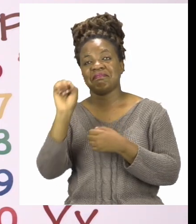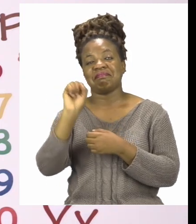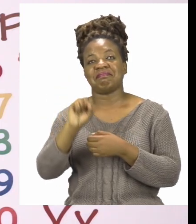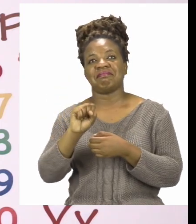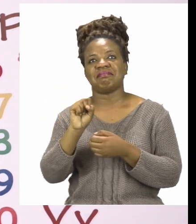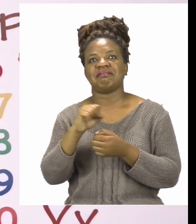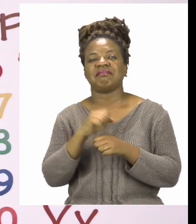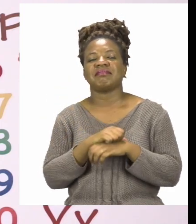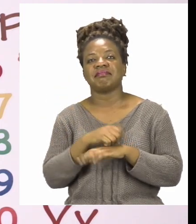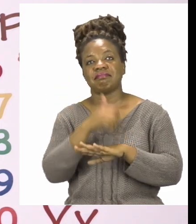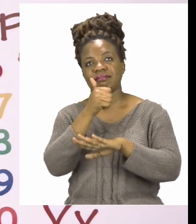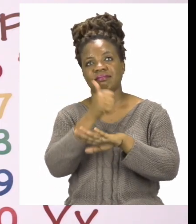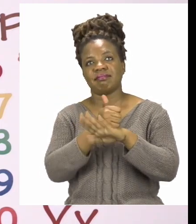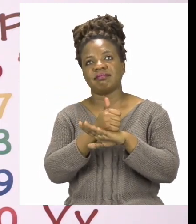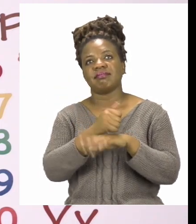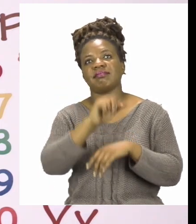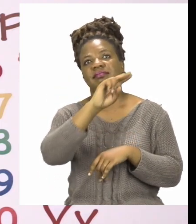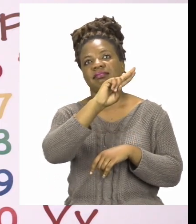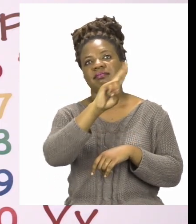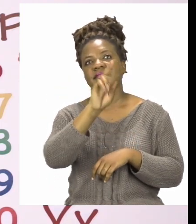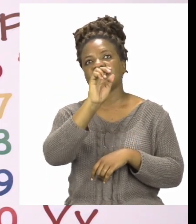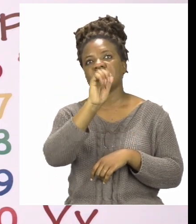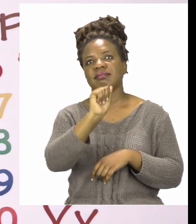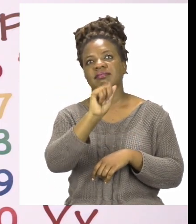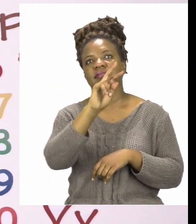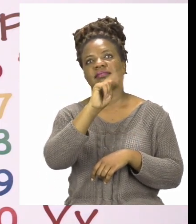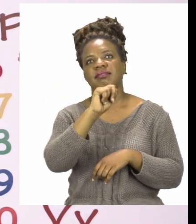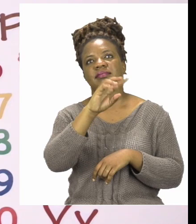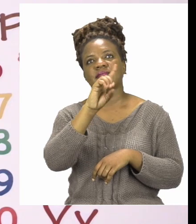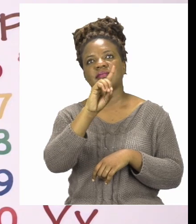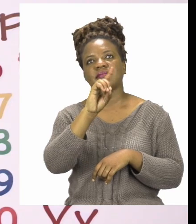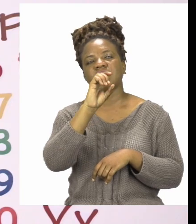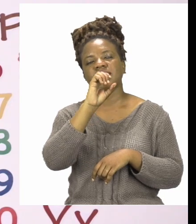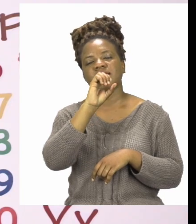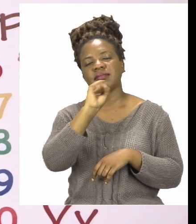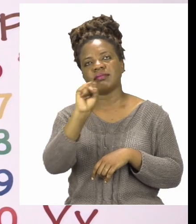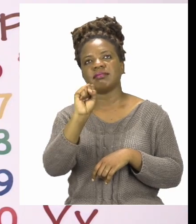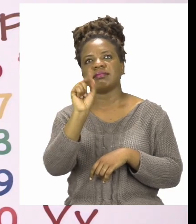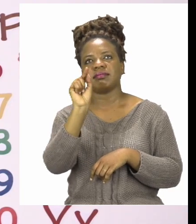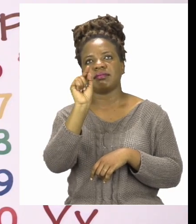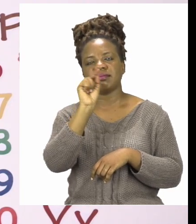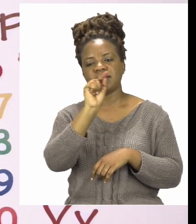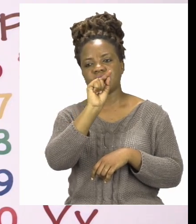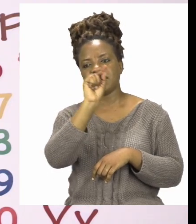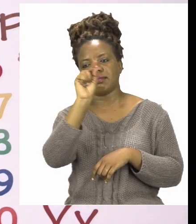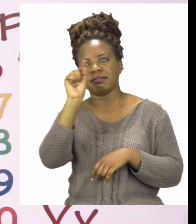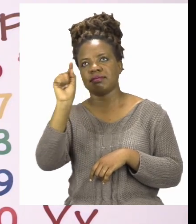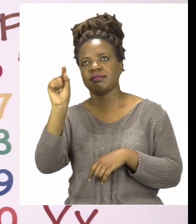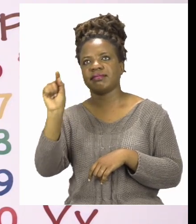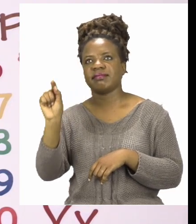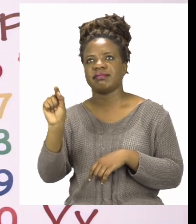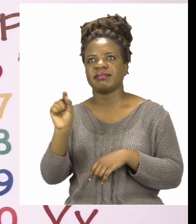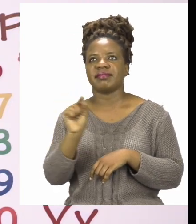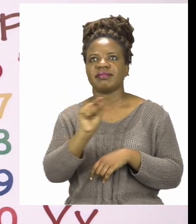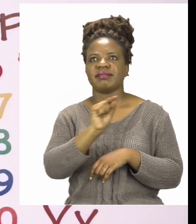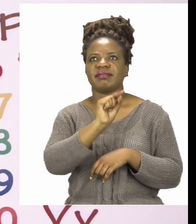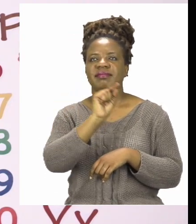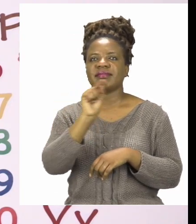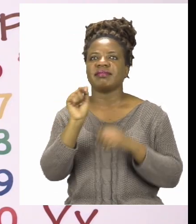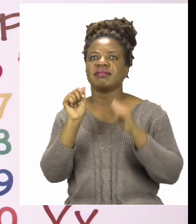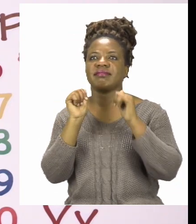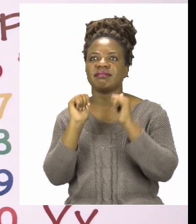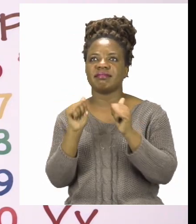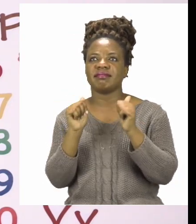So that means the word hands has been found. Well done, everyone. Make sure you